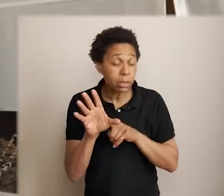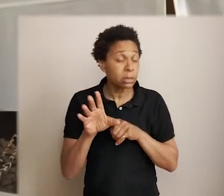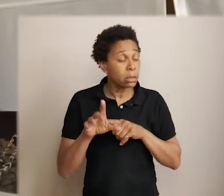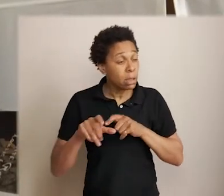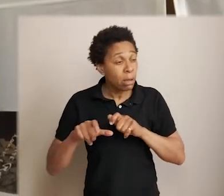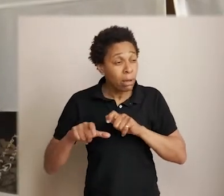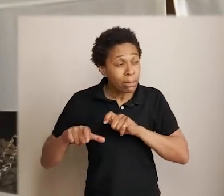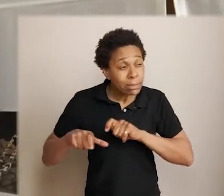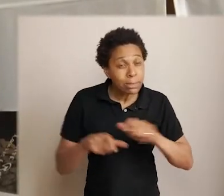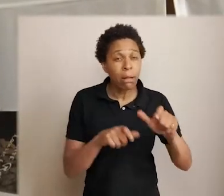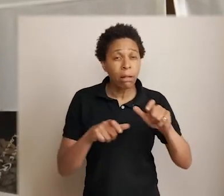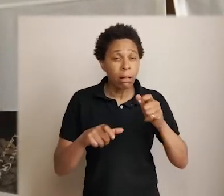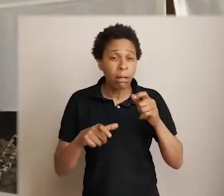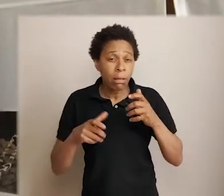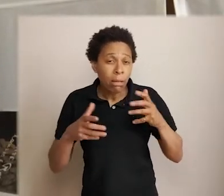still playing with my boys,